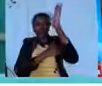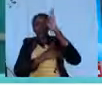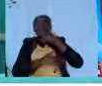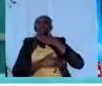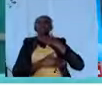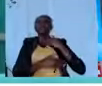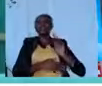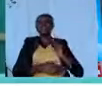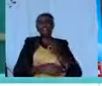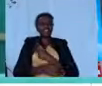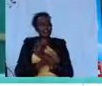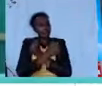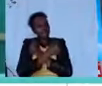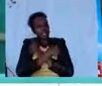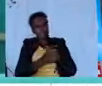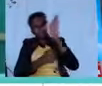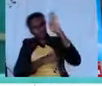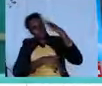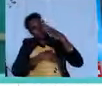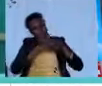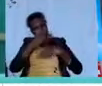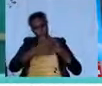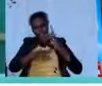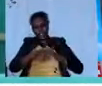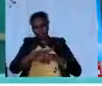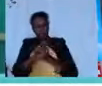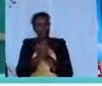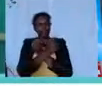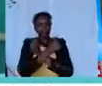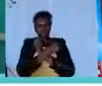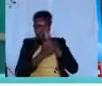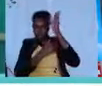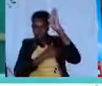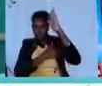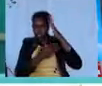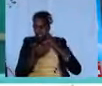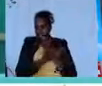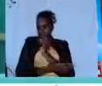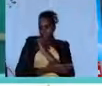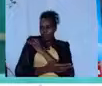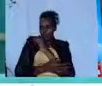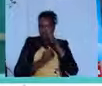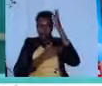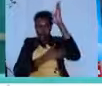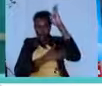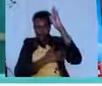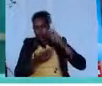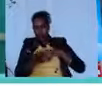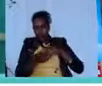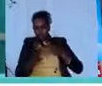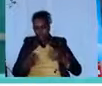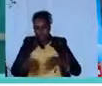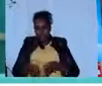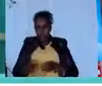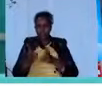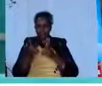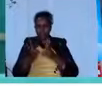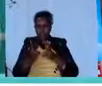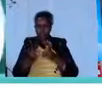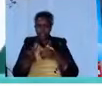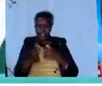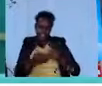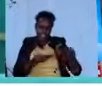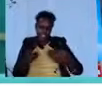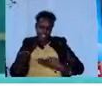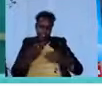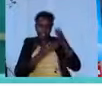to love Him all the time. Loving God through fearing Him, walking in His ways, and